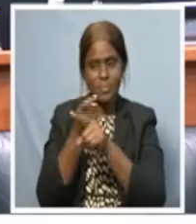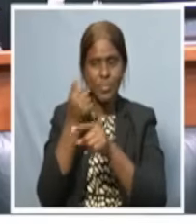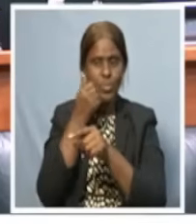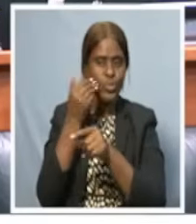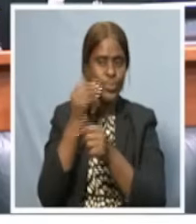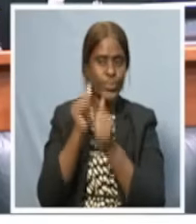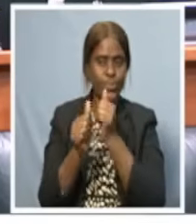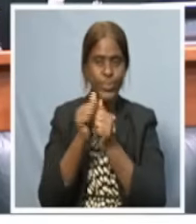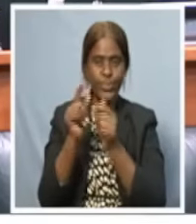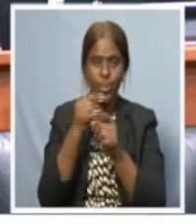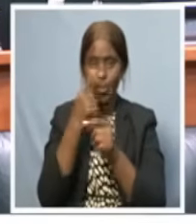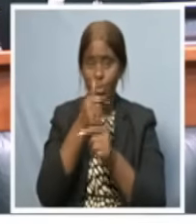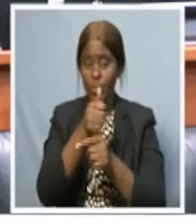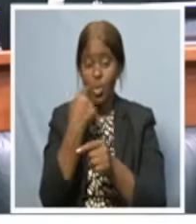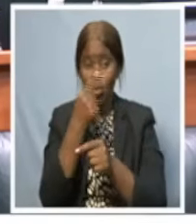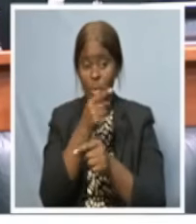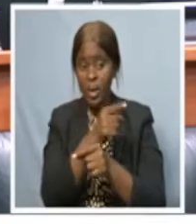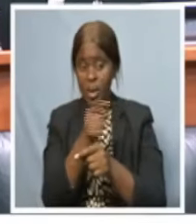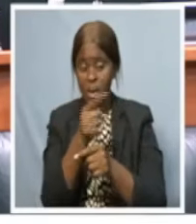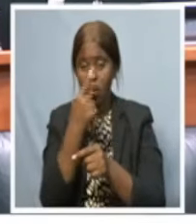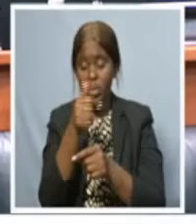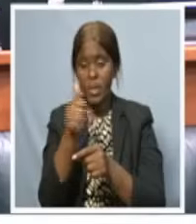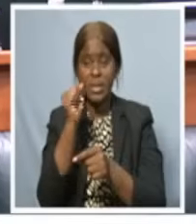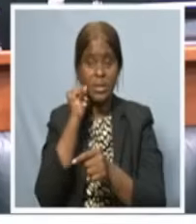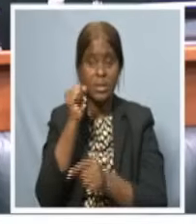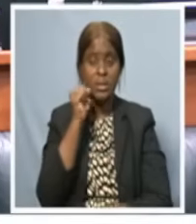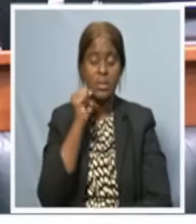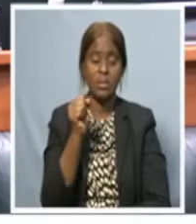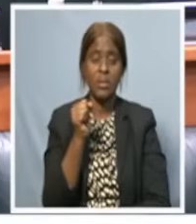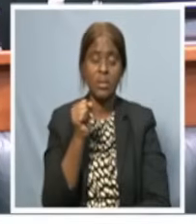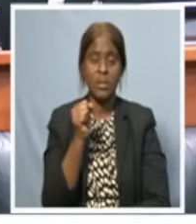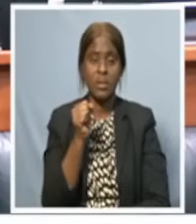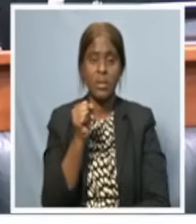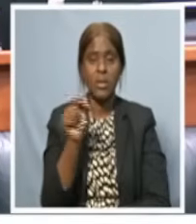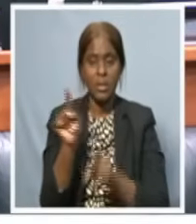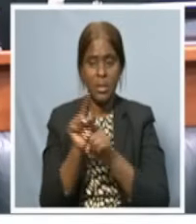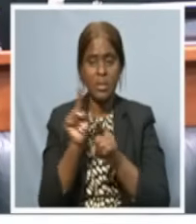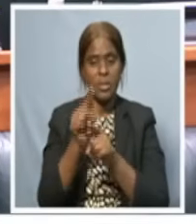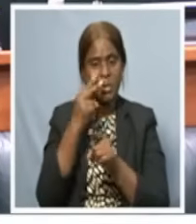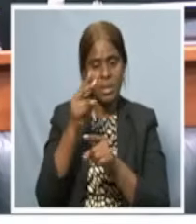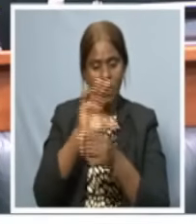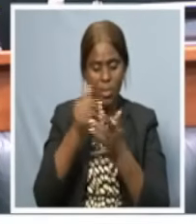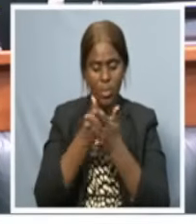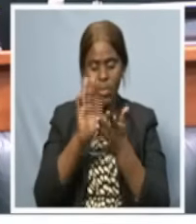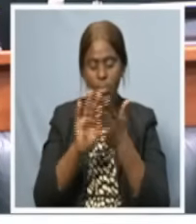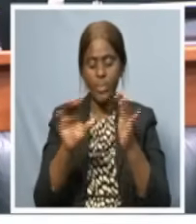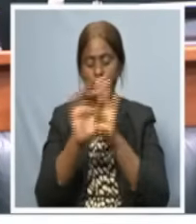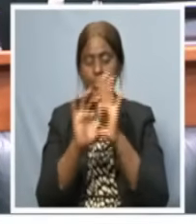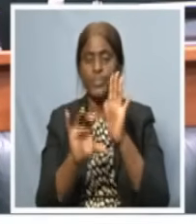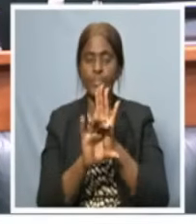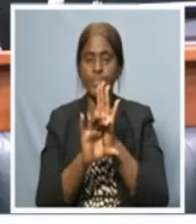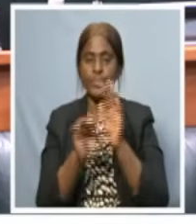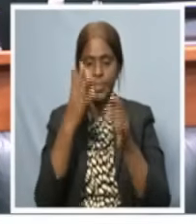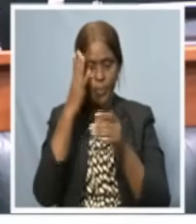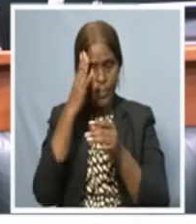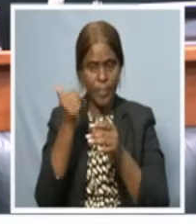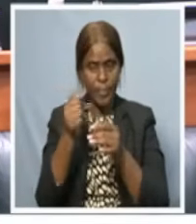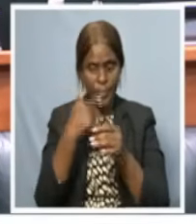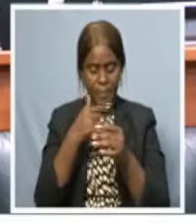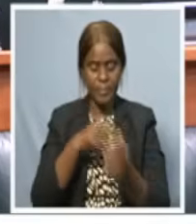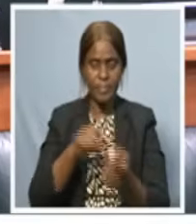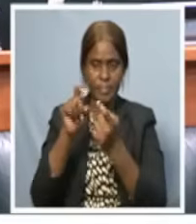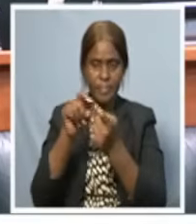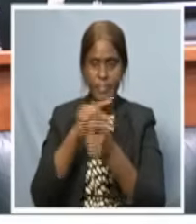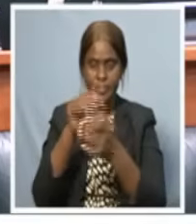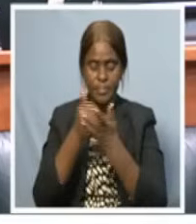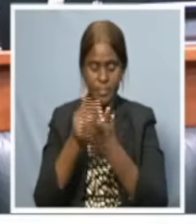coming from, who is he, who is she. They were looking at the qualifications. That's why I've